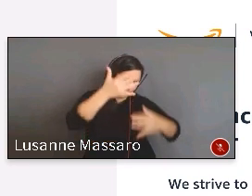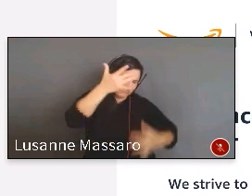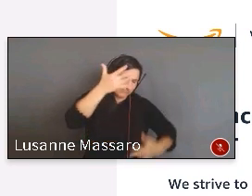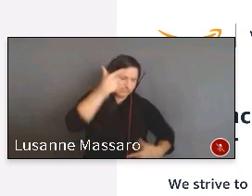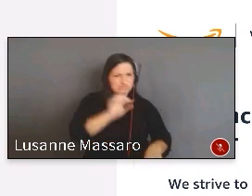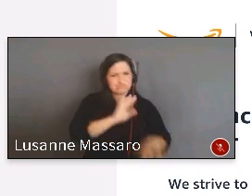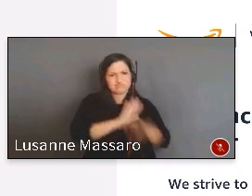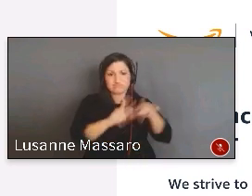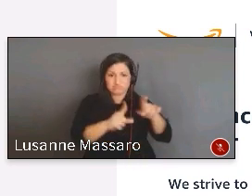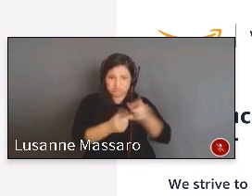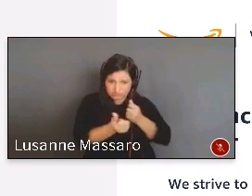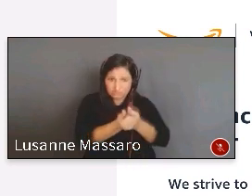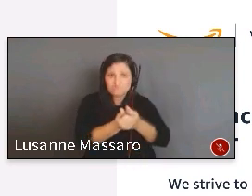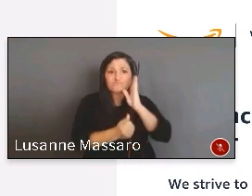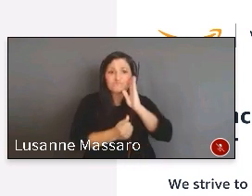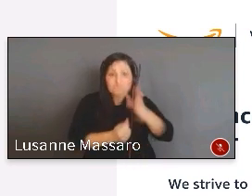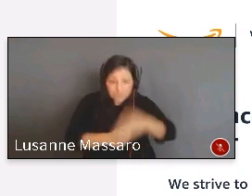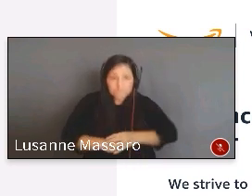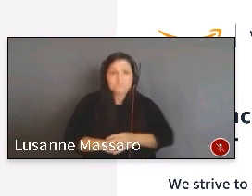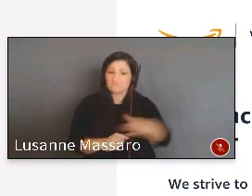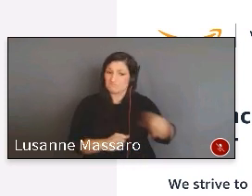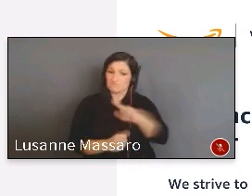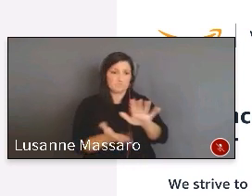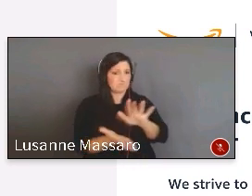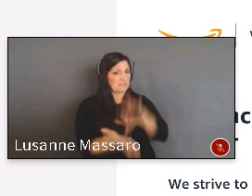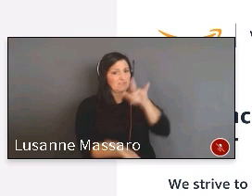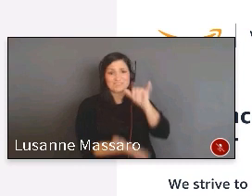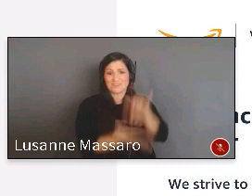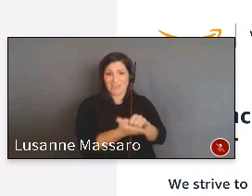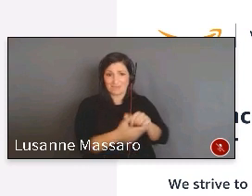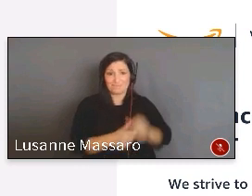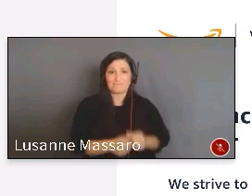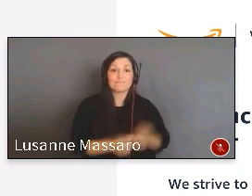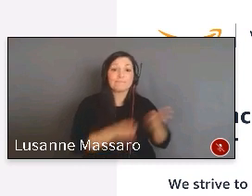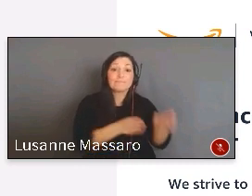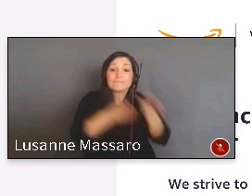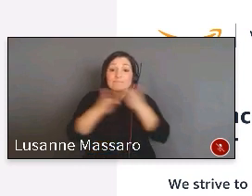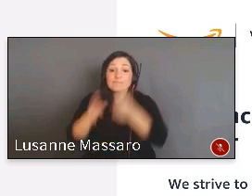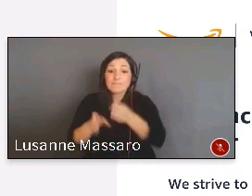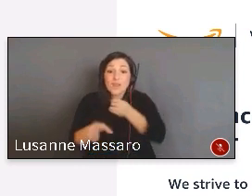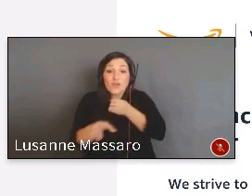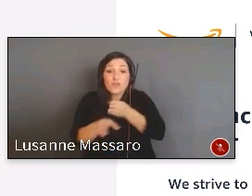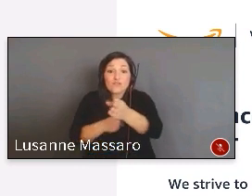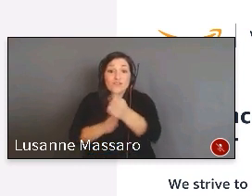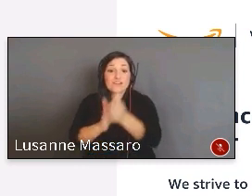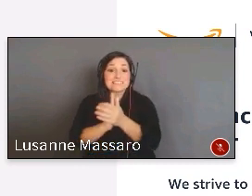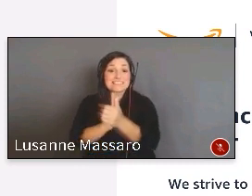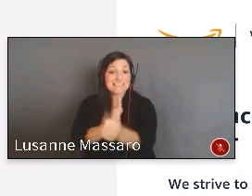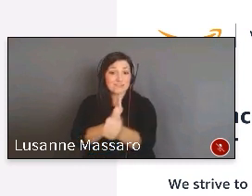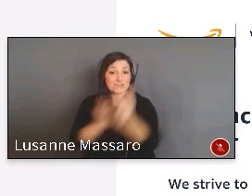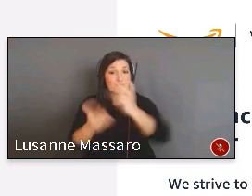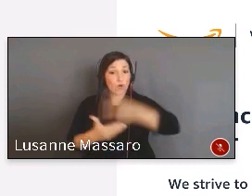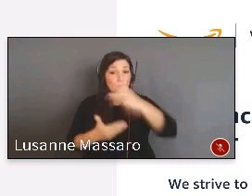there for you just to take advantage of. With our career skills program, you